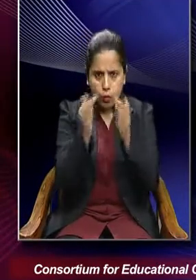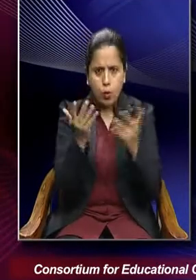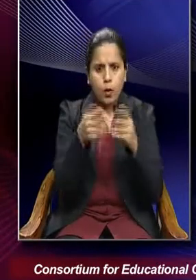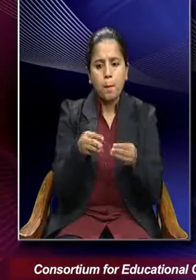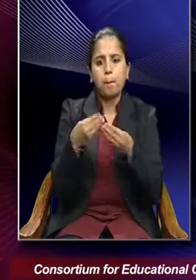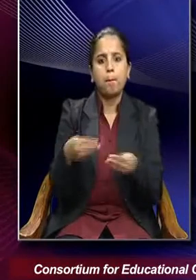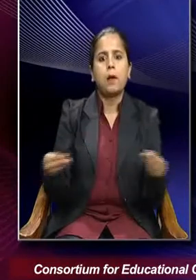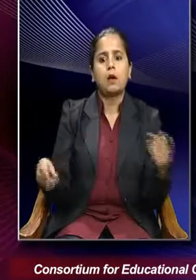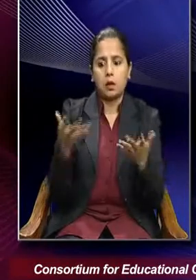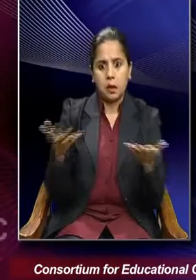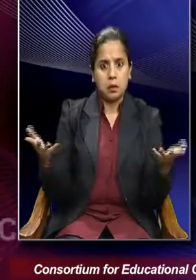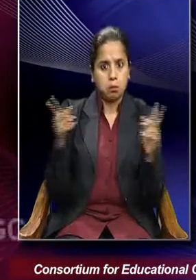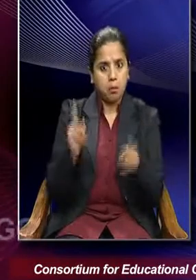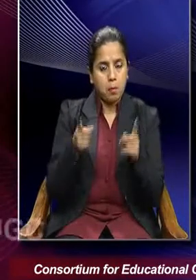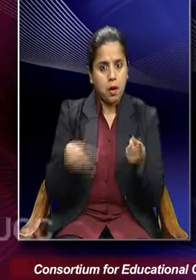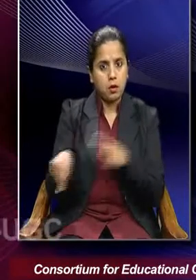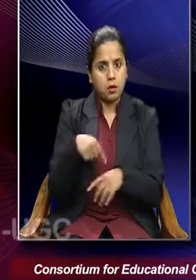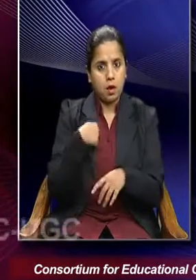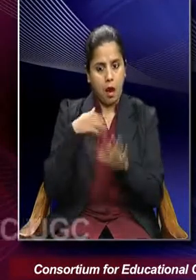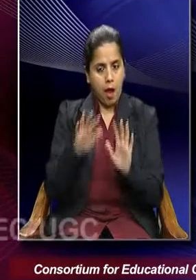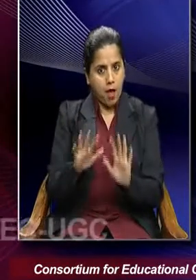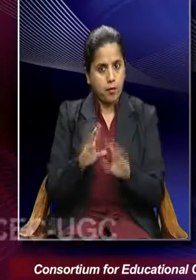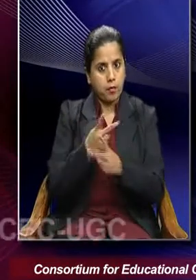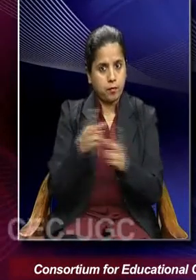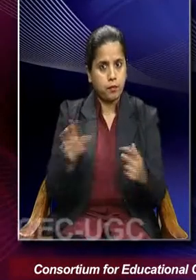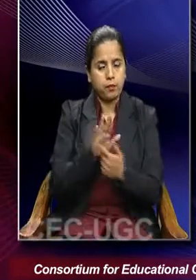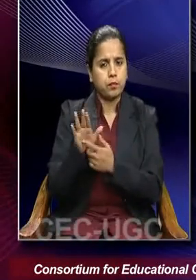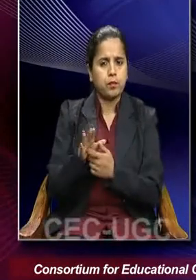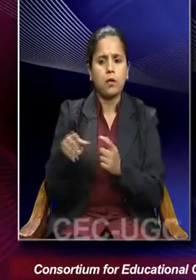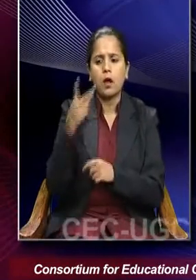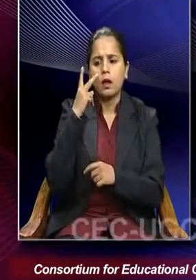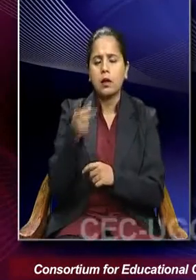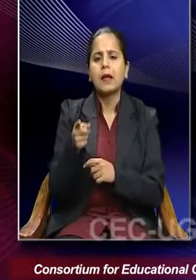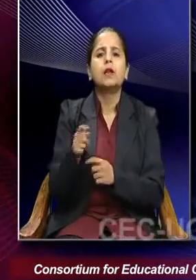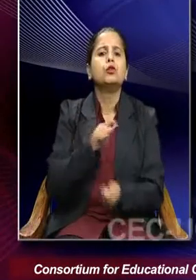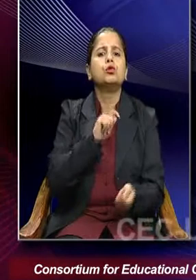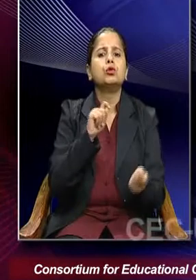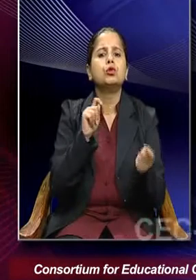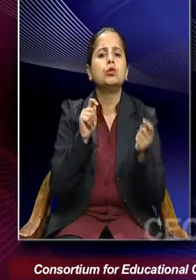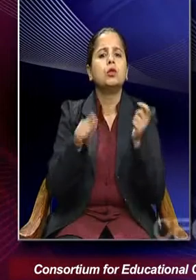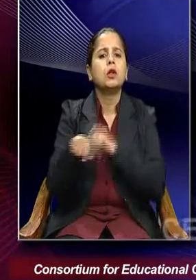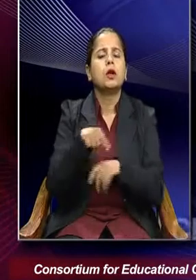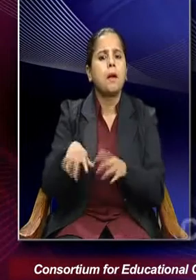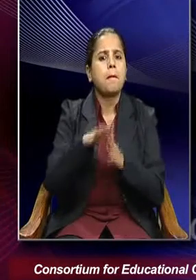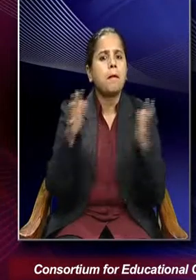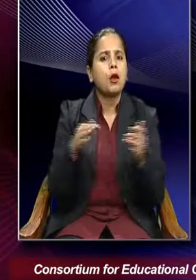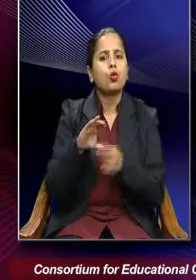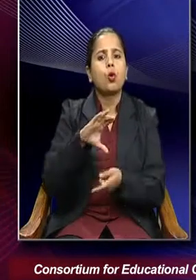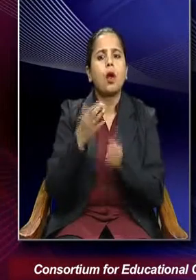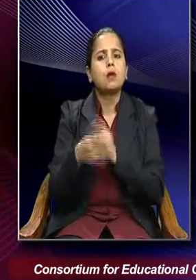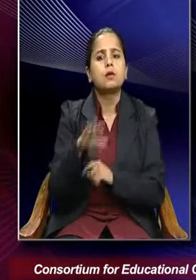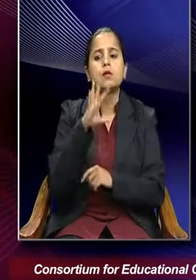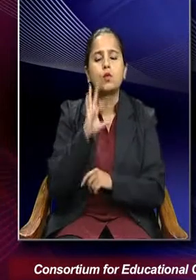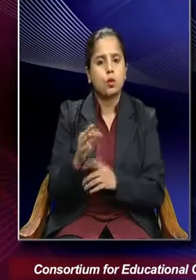materialistic view and it is kind of negating the change that would take place in the cultural realm.